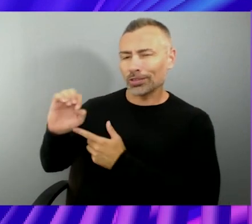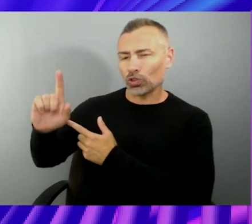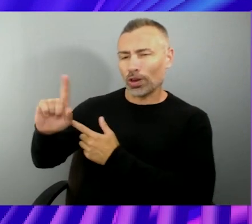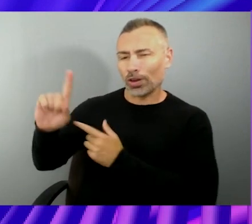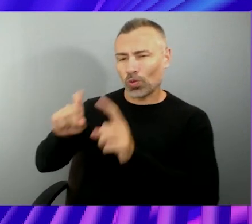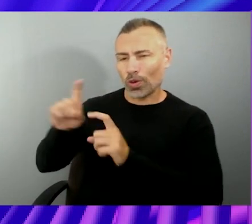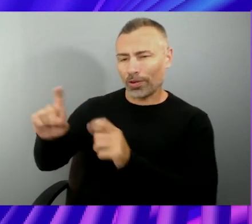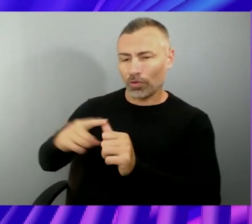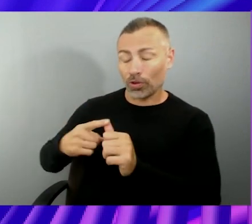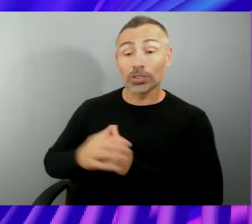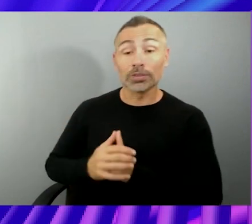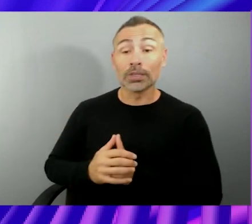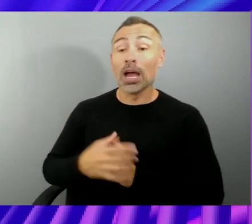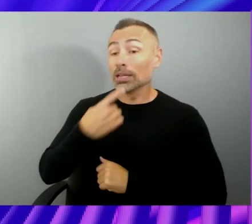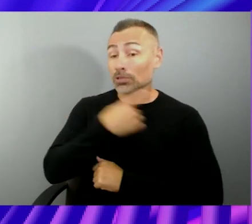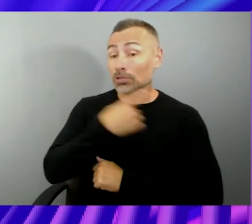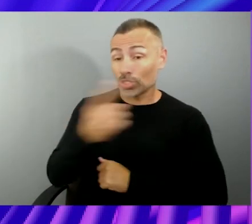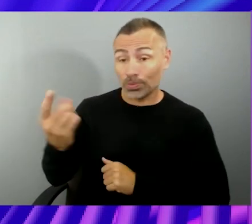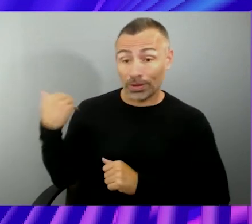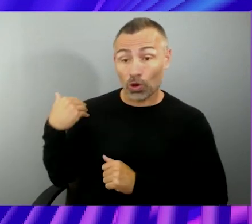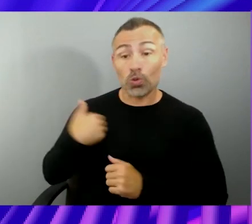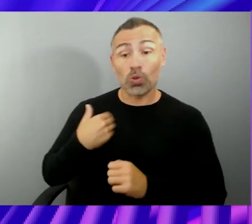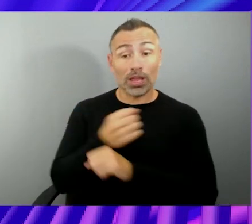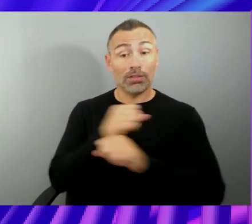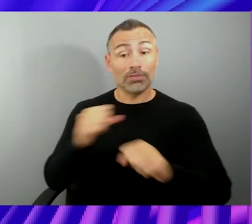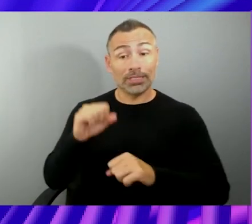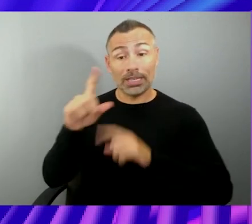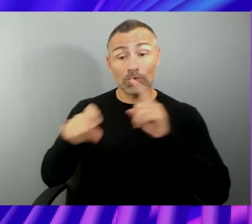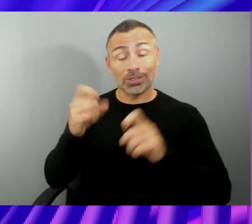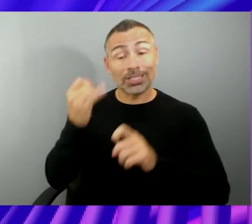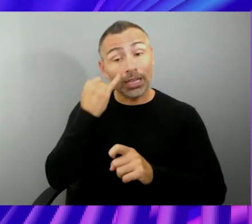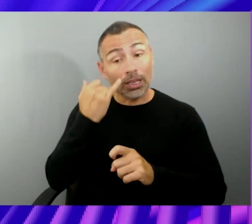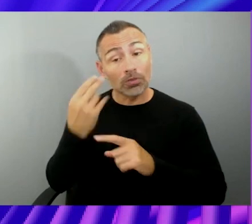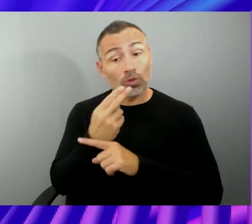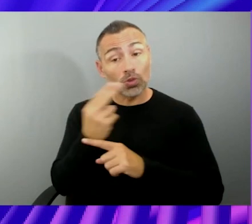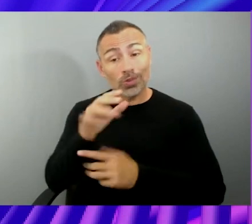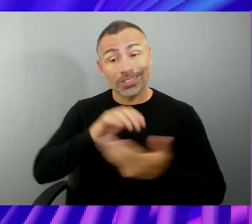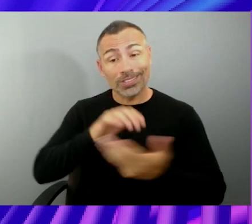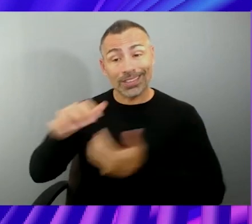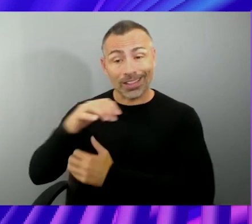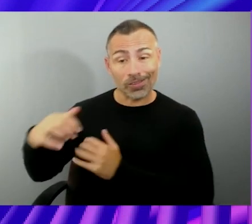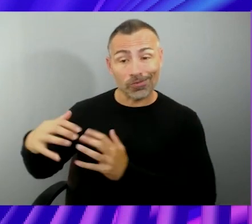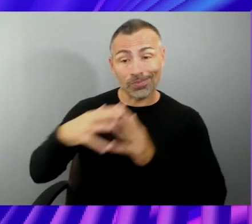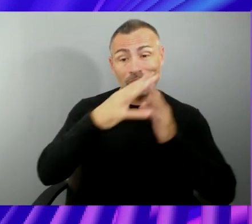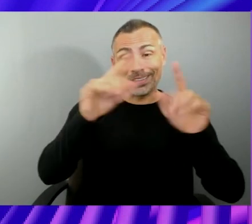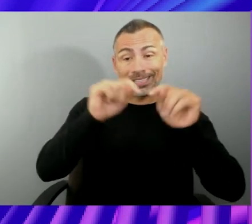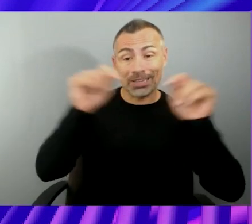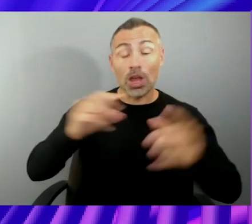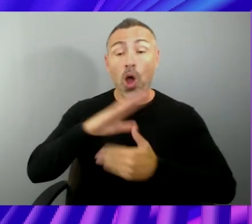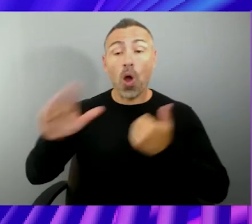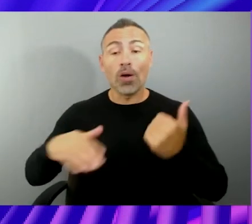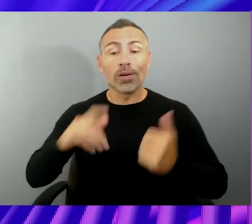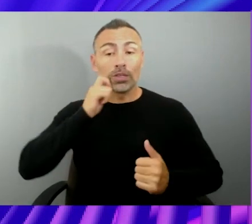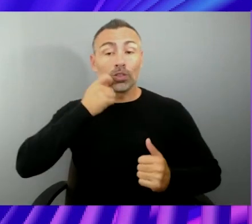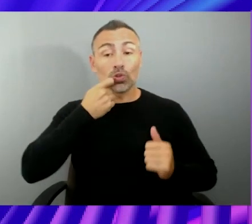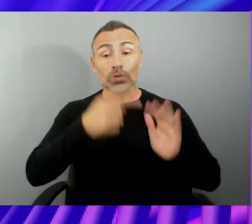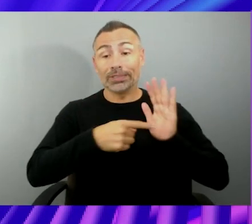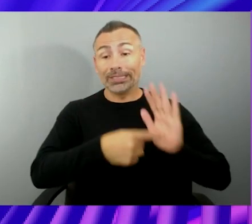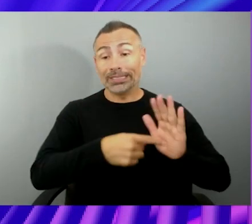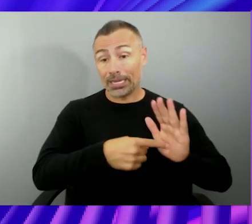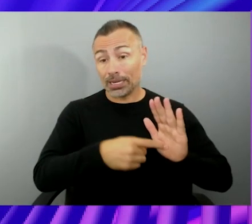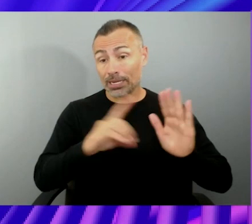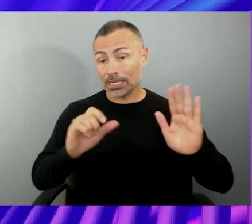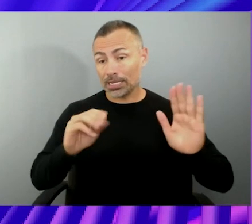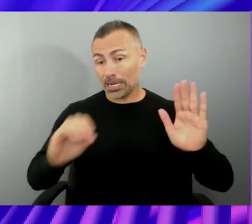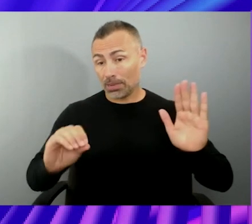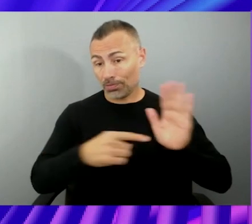we do have saved queries. If you use the CloudFormation template, all of these cool demo queries are built in for you. Okay. So these are things that are